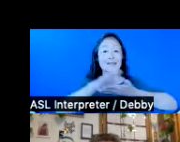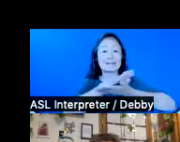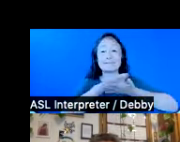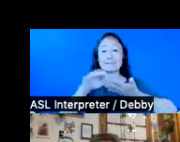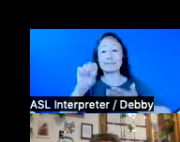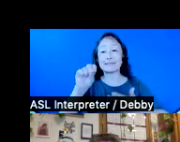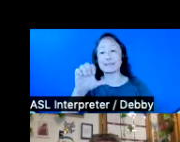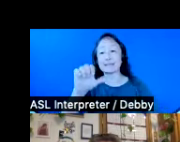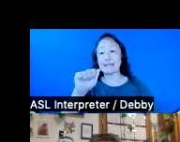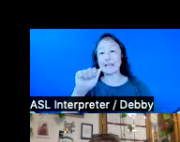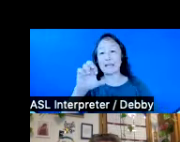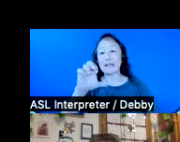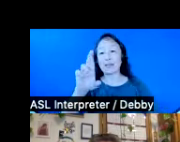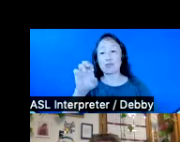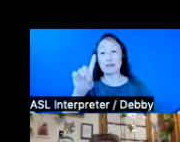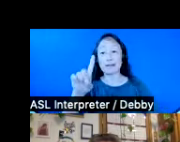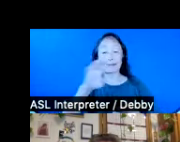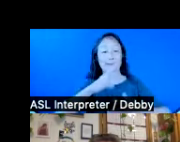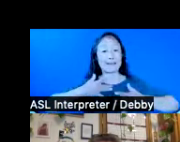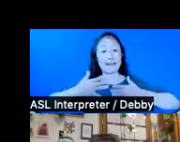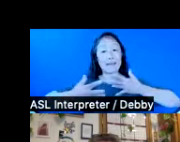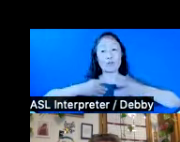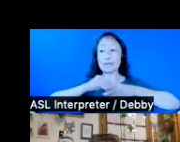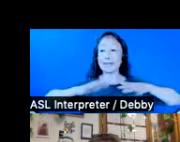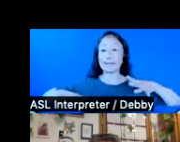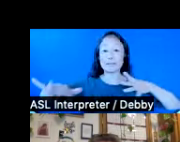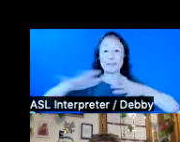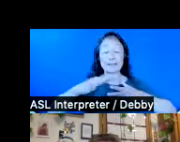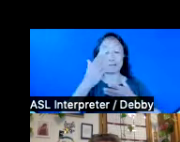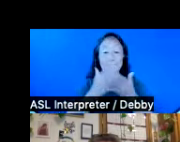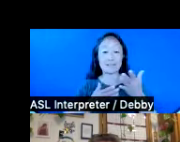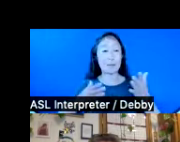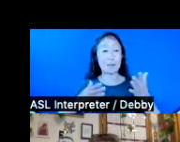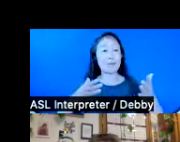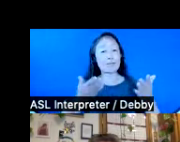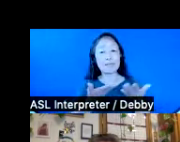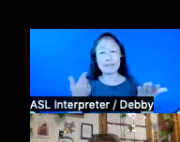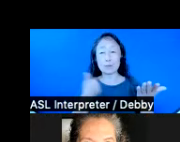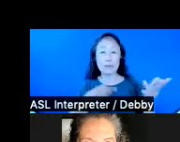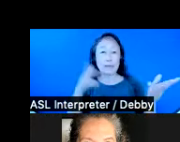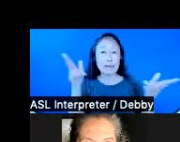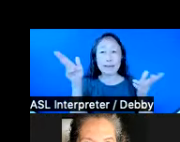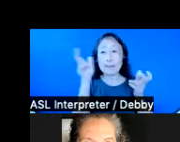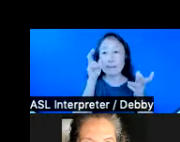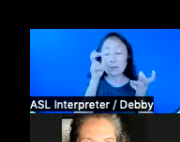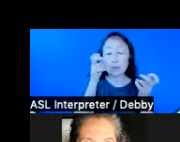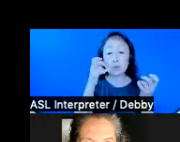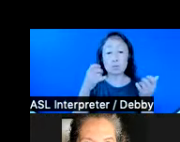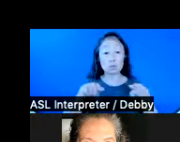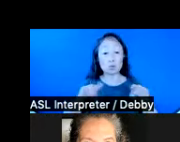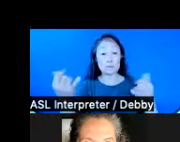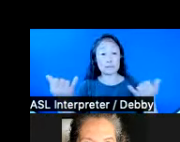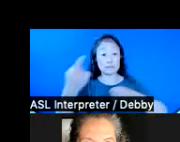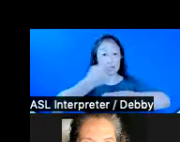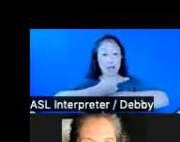us. Some of the stuff we listened to during this whole time together, for some people it is